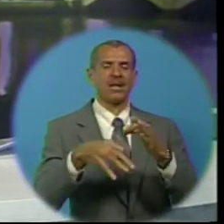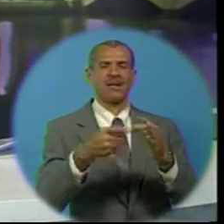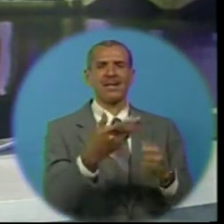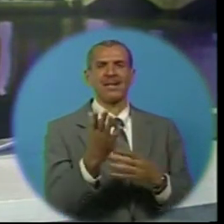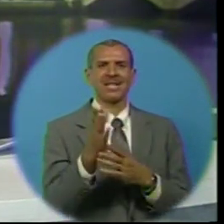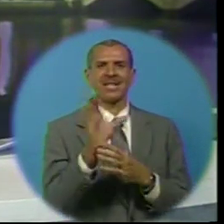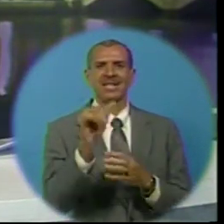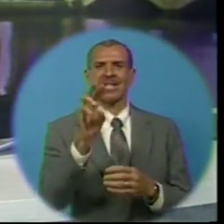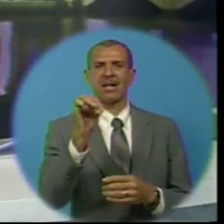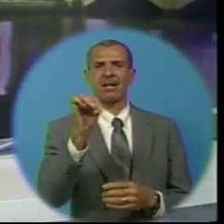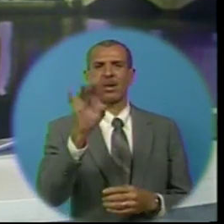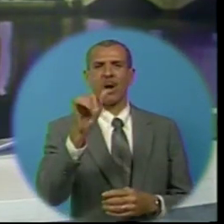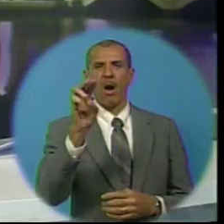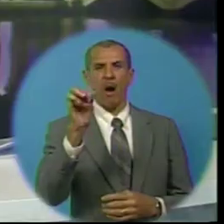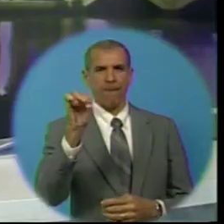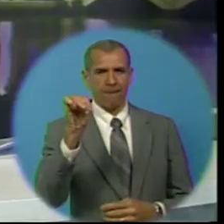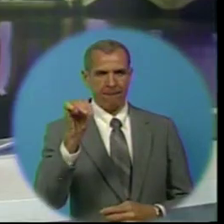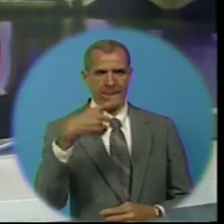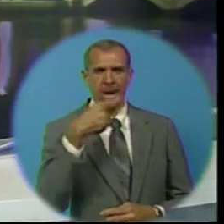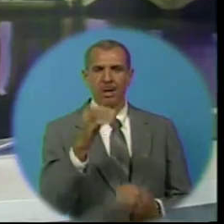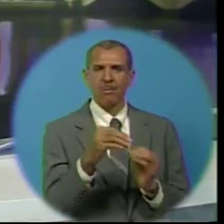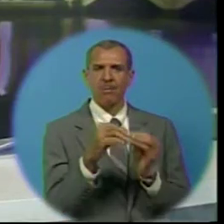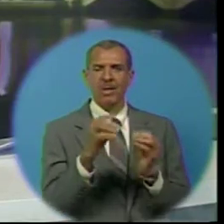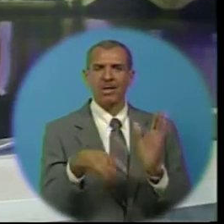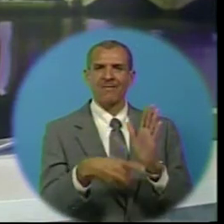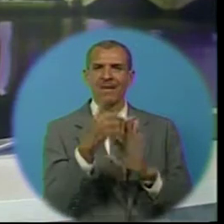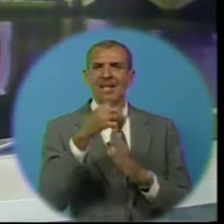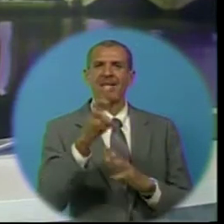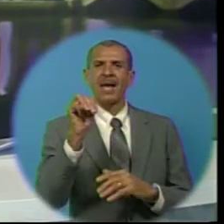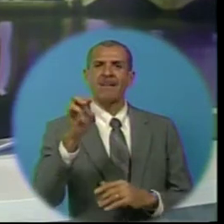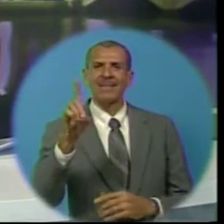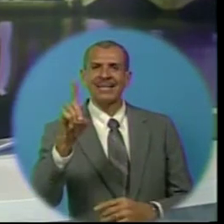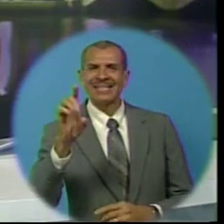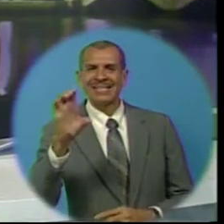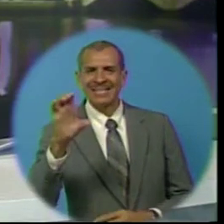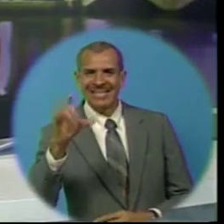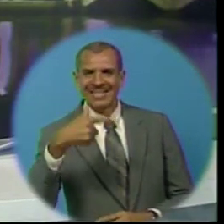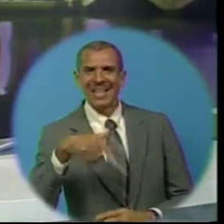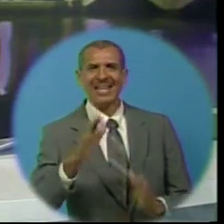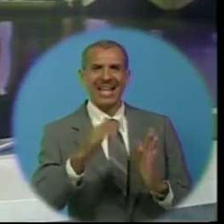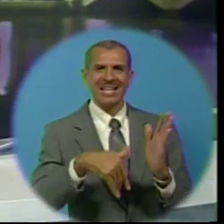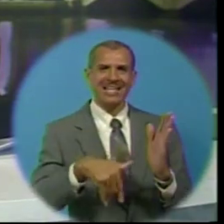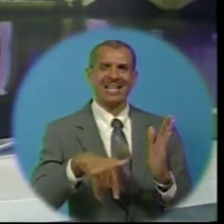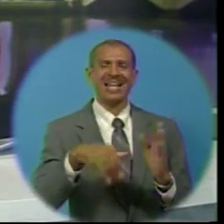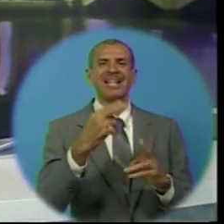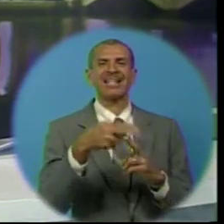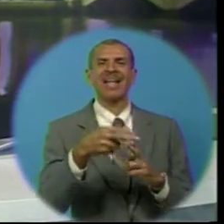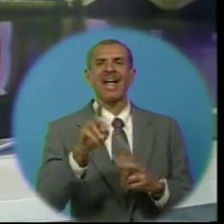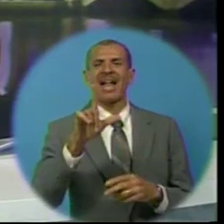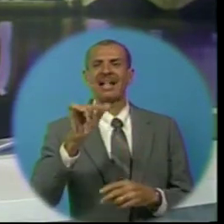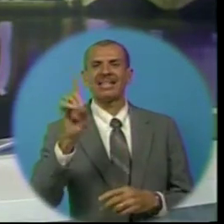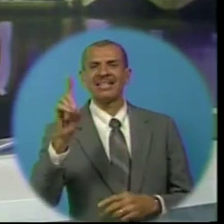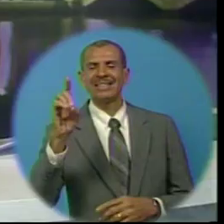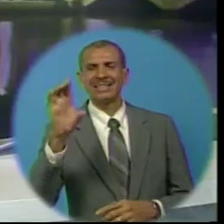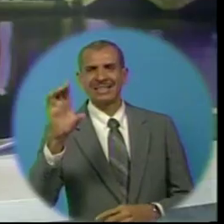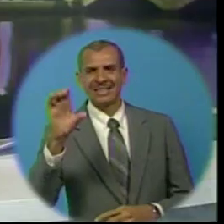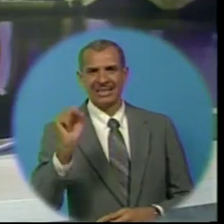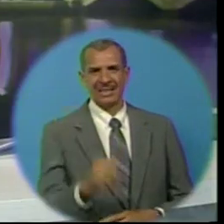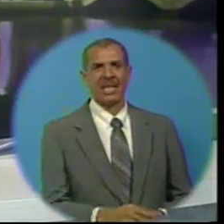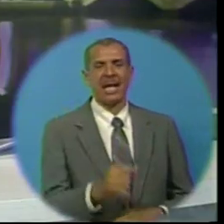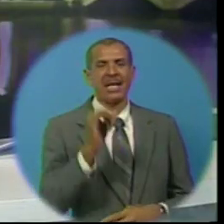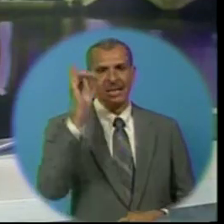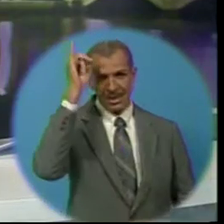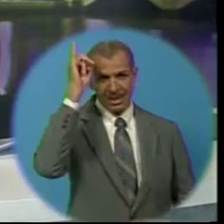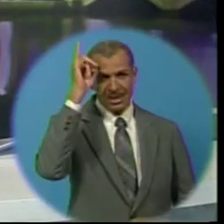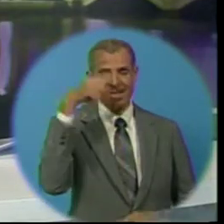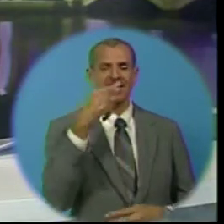in CARICOM. The more developed are referred to as MDCs, while the lesser developed are called LDCs. Minister